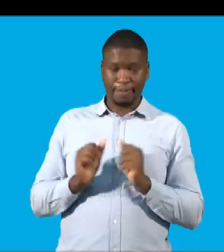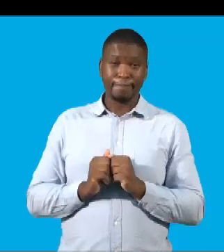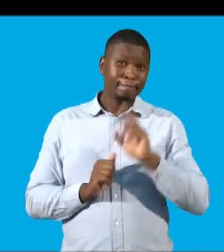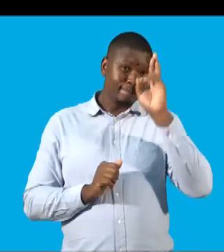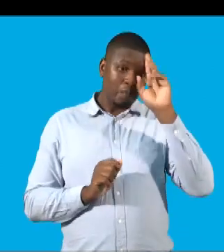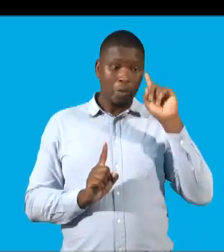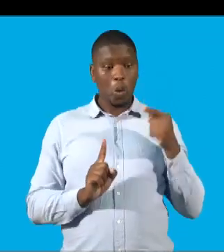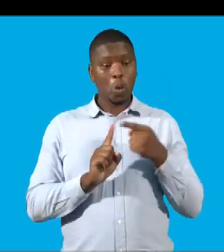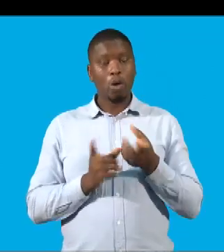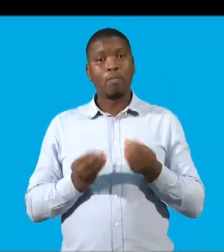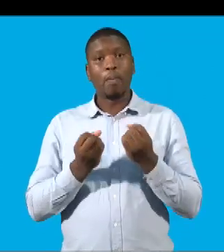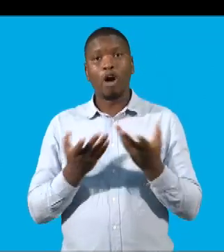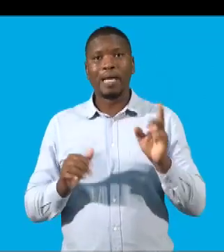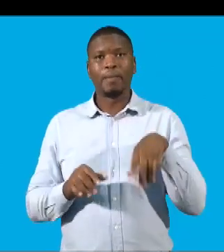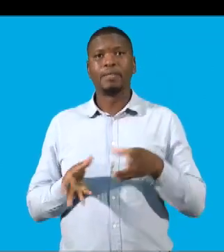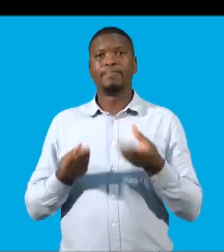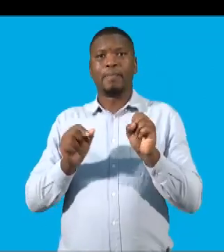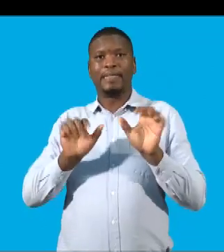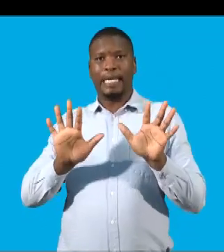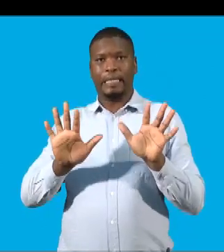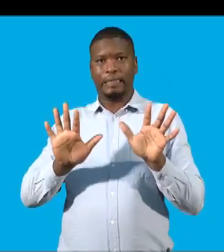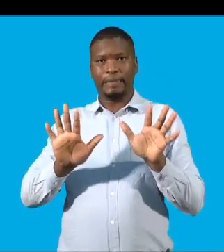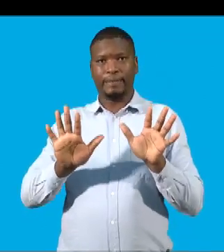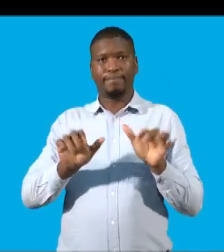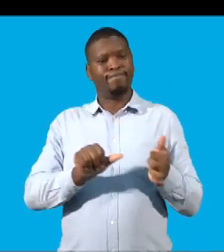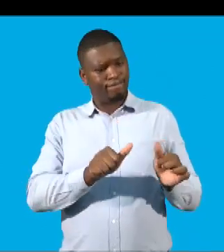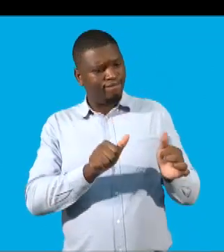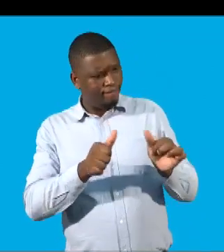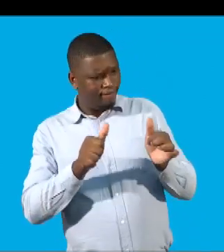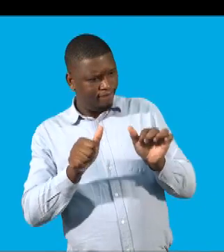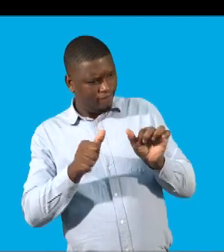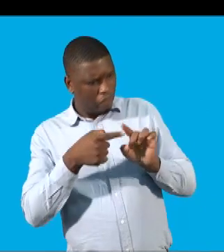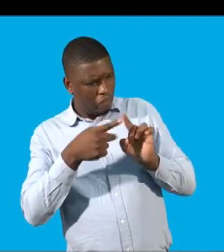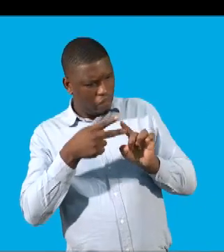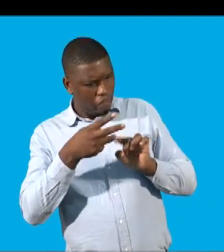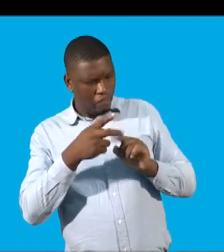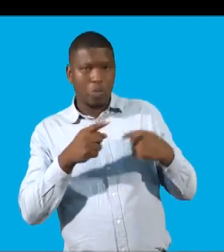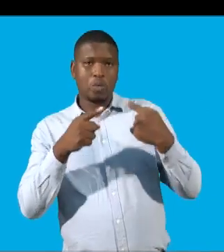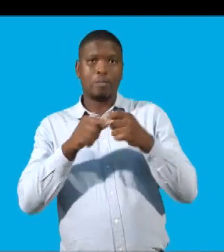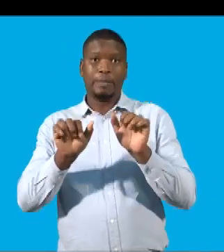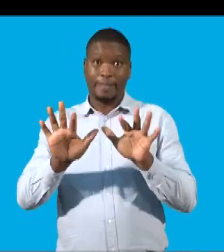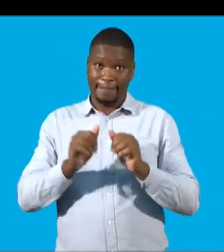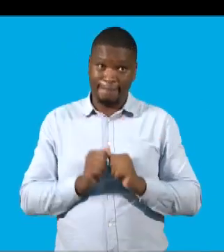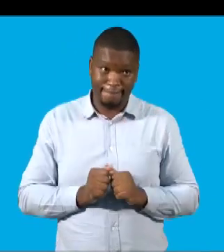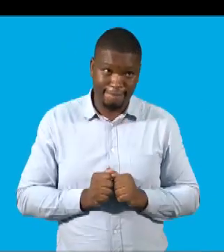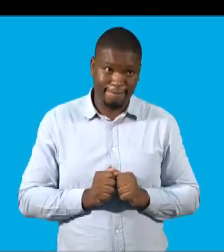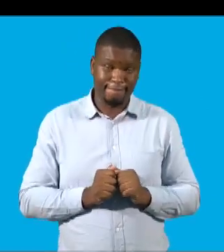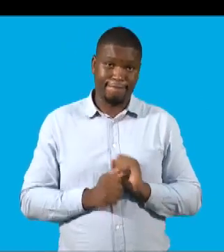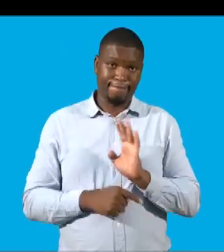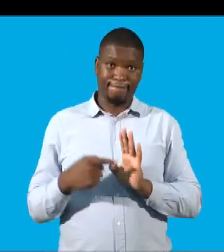We were told that to 10 terms, so meaning we were given the value of that n. The first term there is